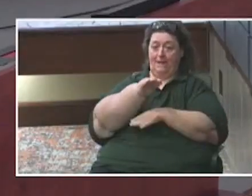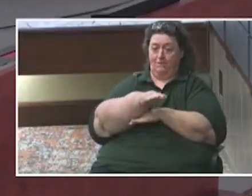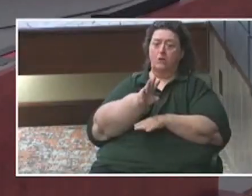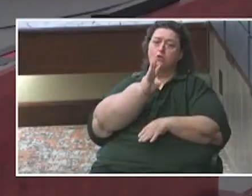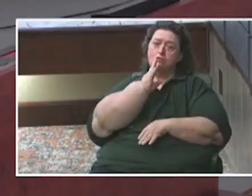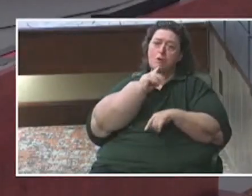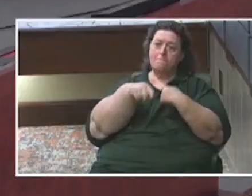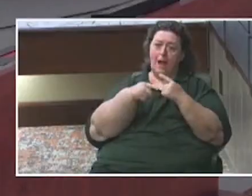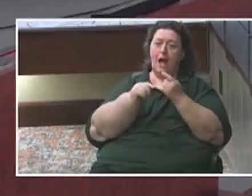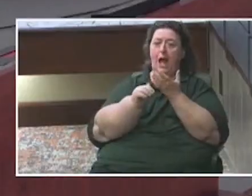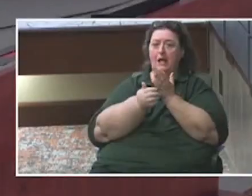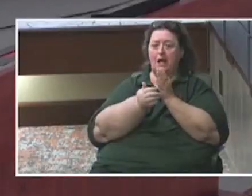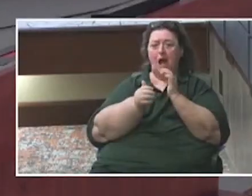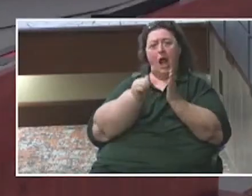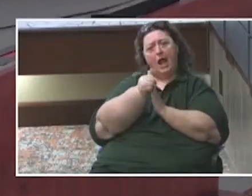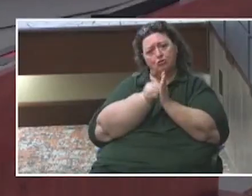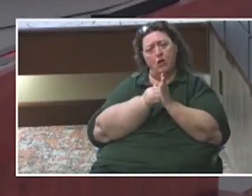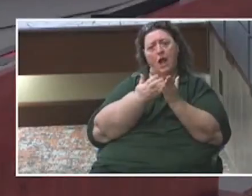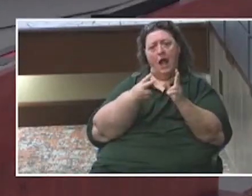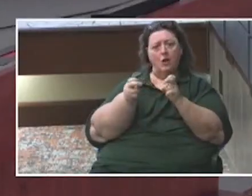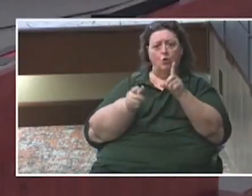an agenda item